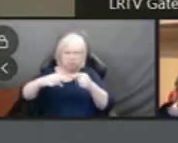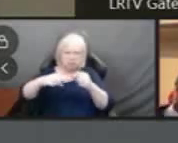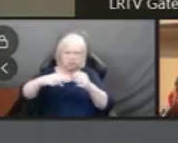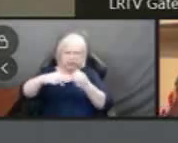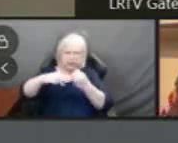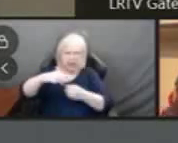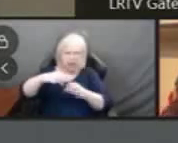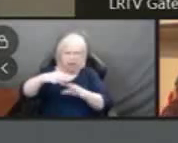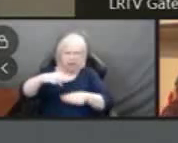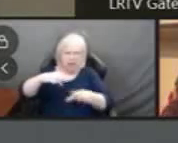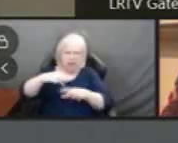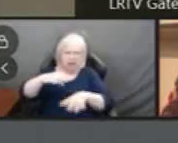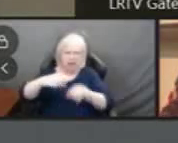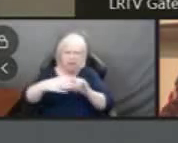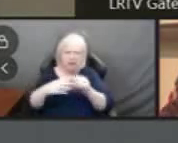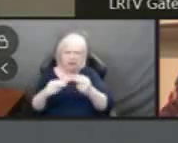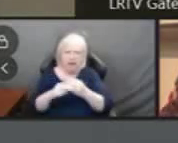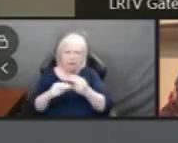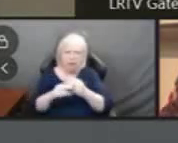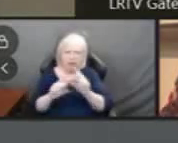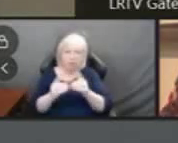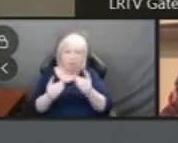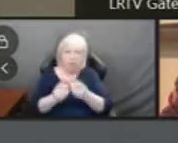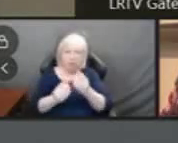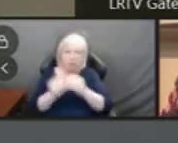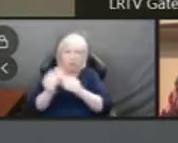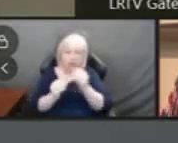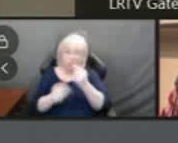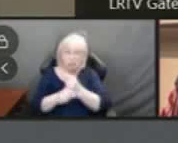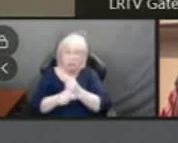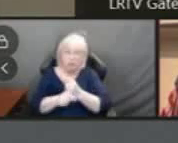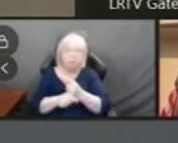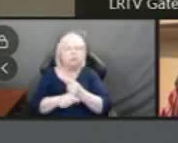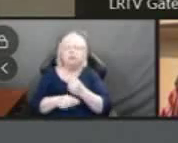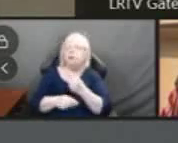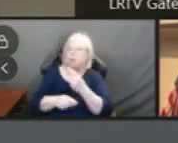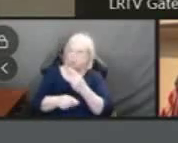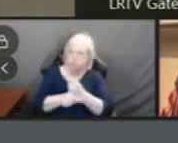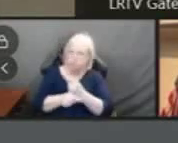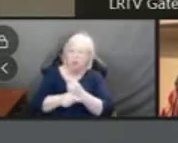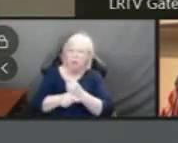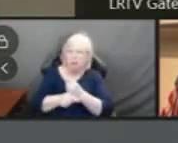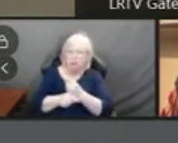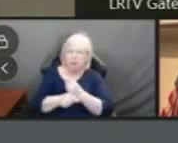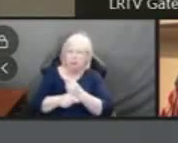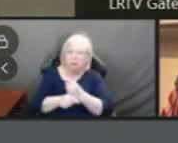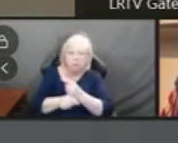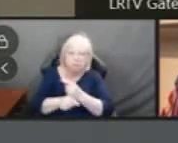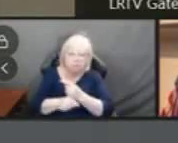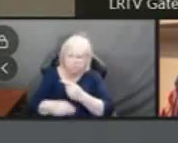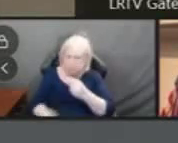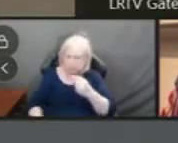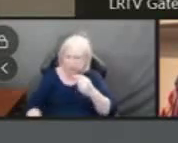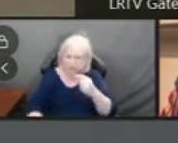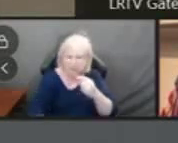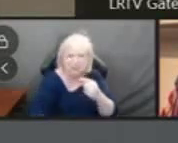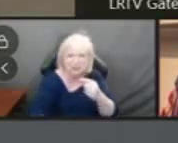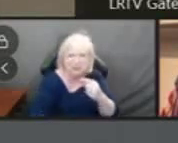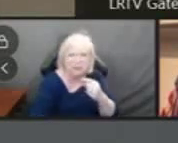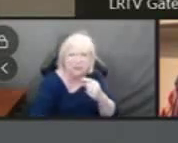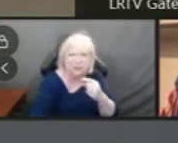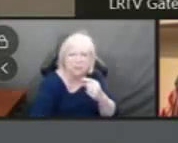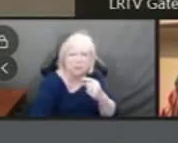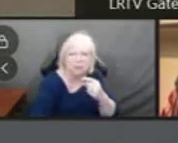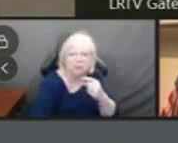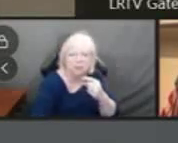right now, that's all highway department buildings, correct? That's correct. And that's why we sent them the notice and talked with them directly. All